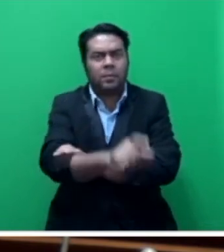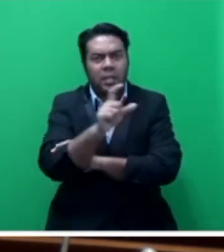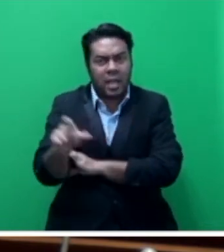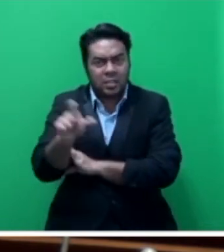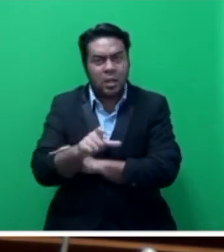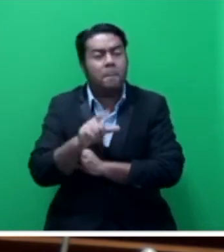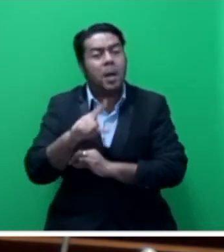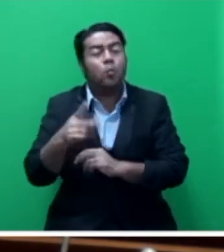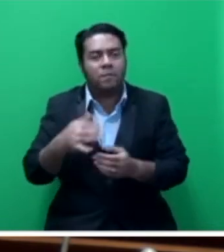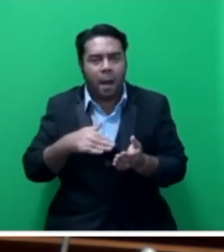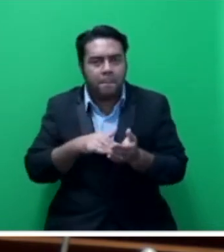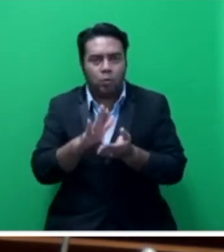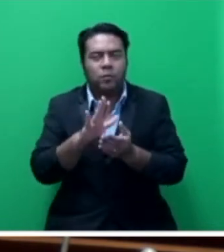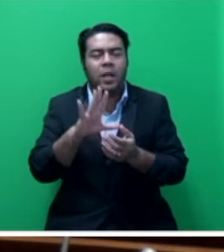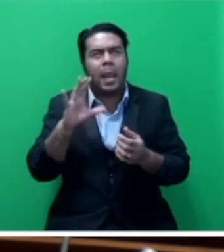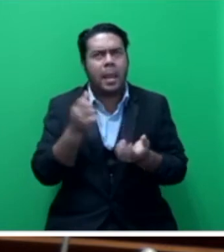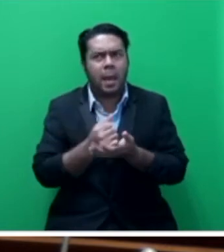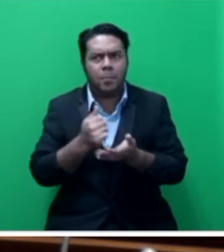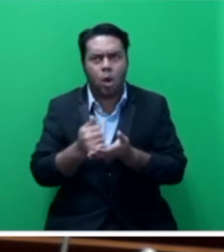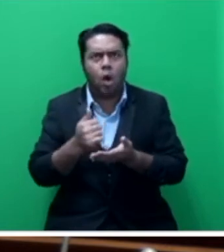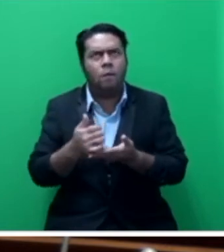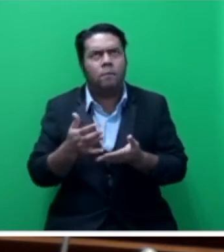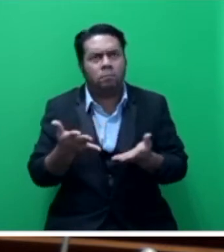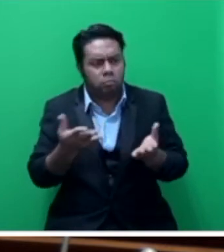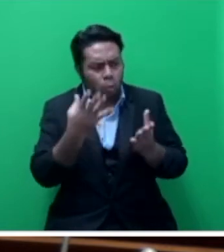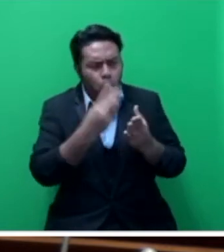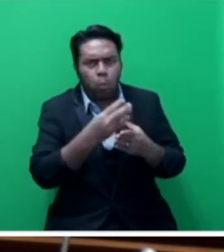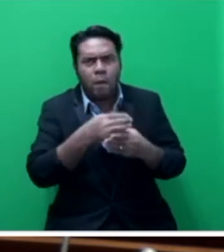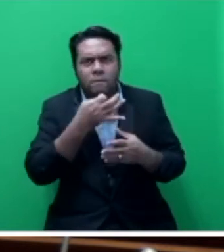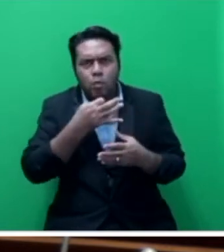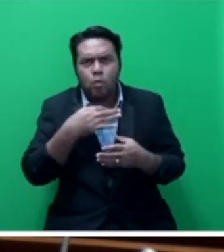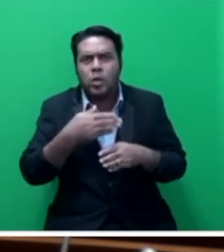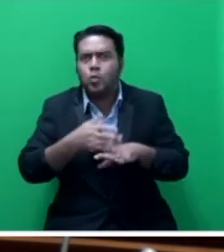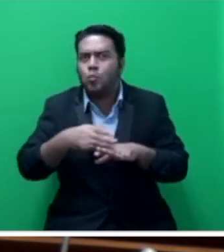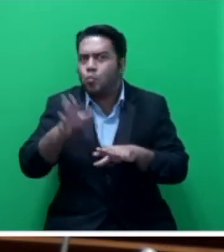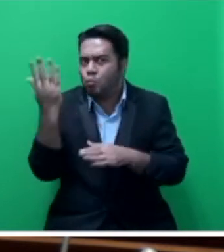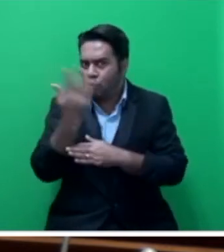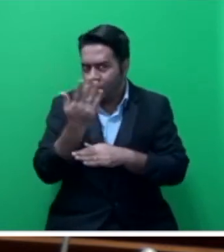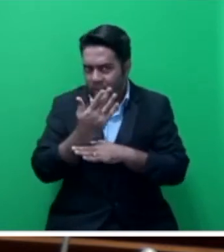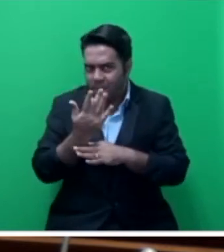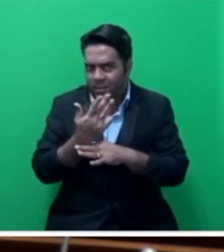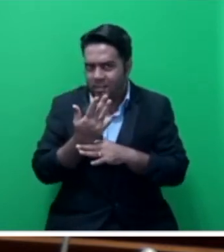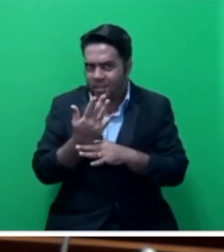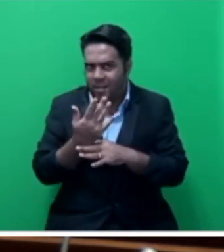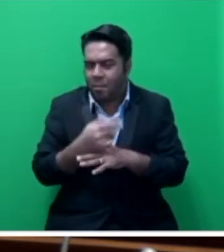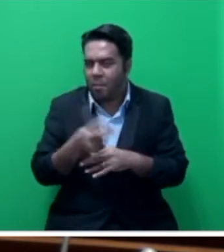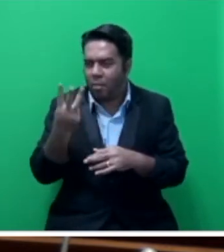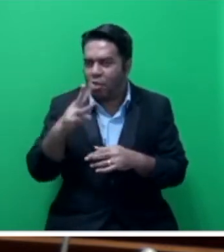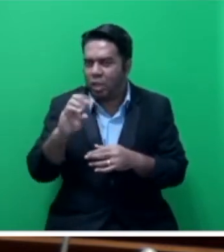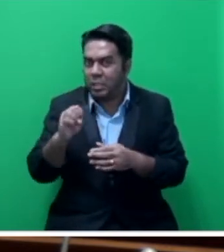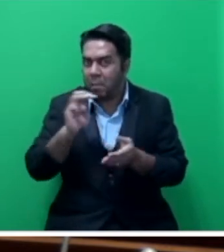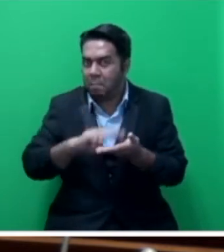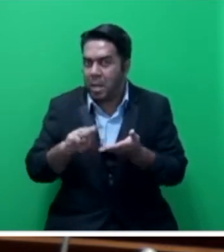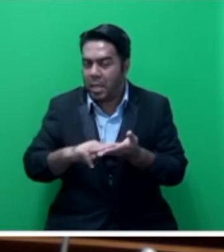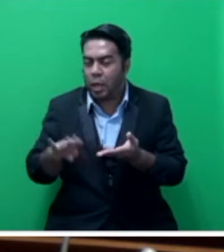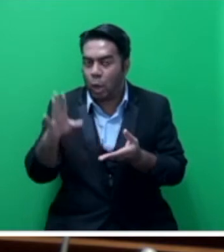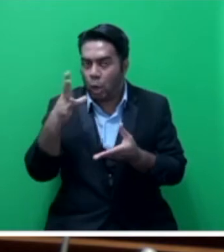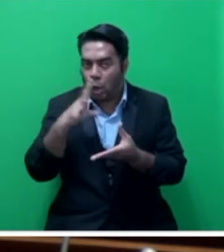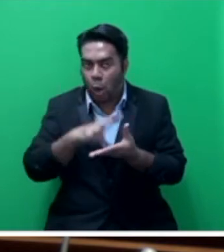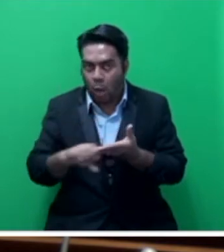we've approved a number of productions of film in Fiji, which is expected to generate about $30 million in economic